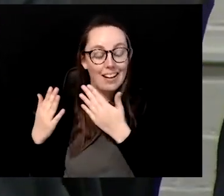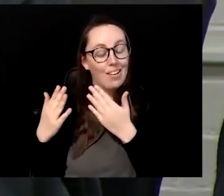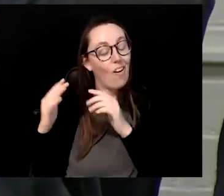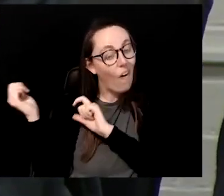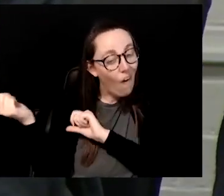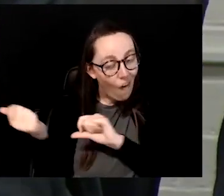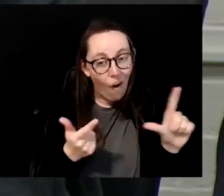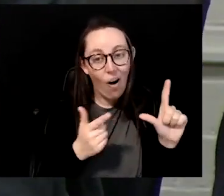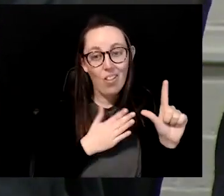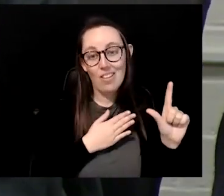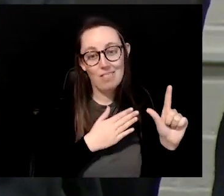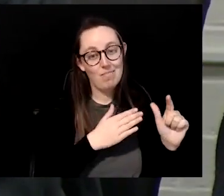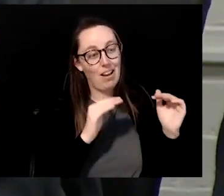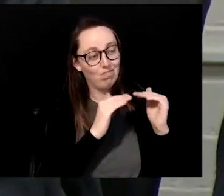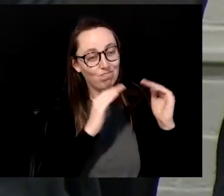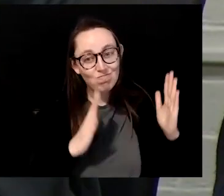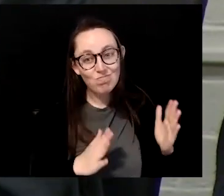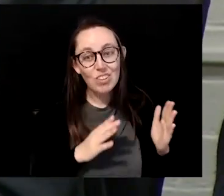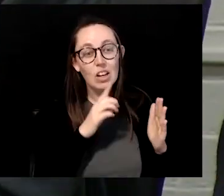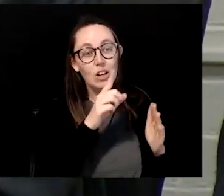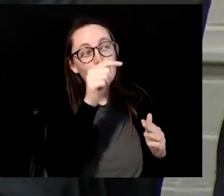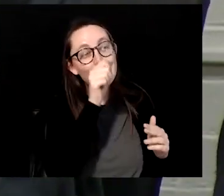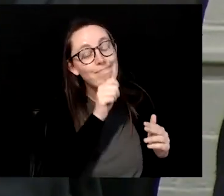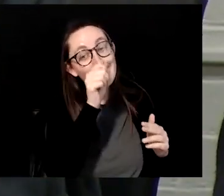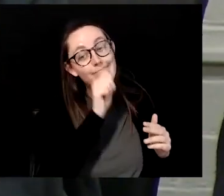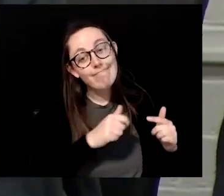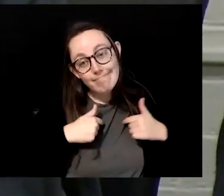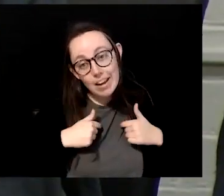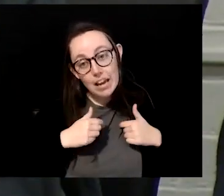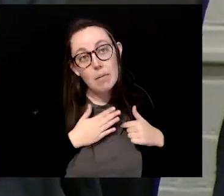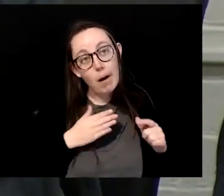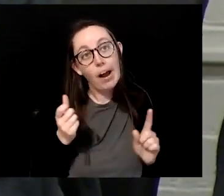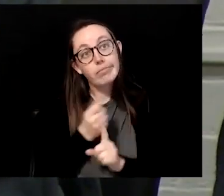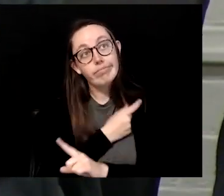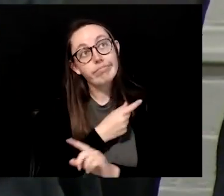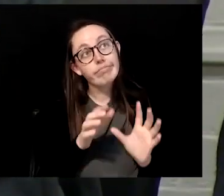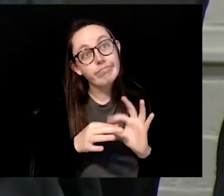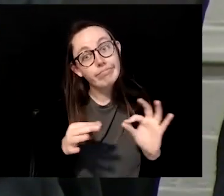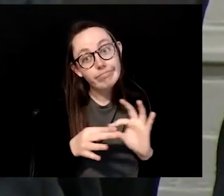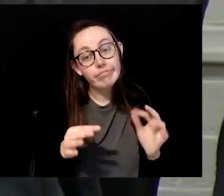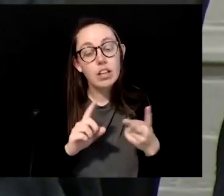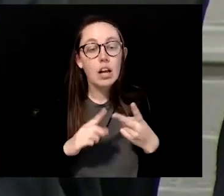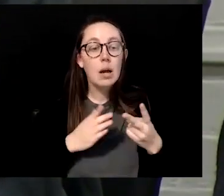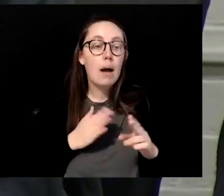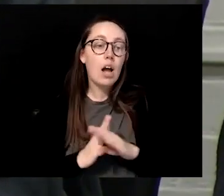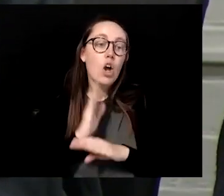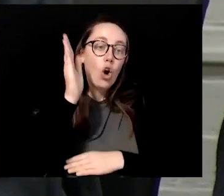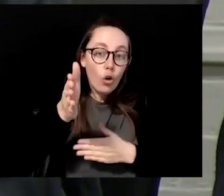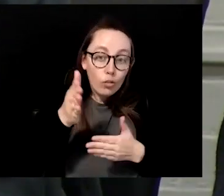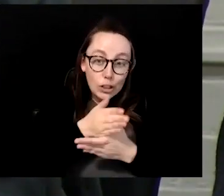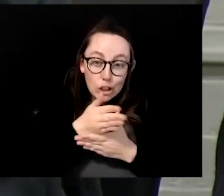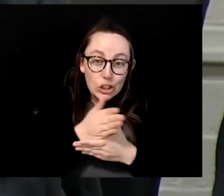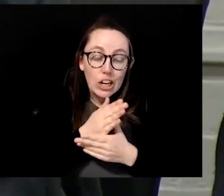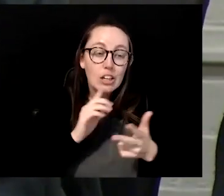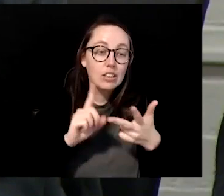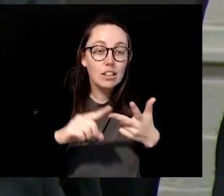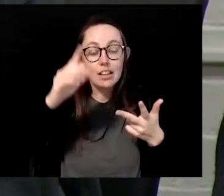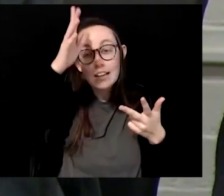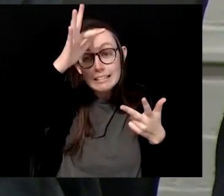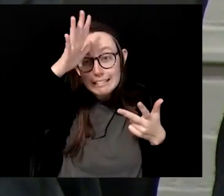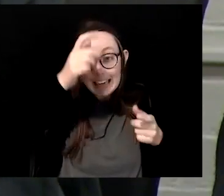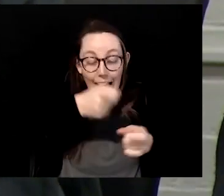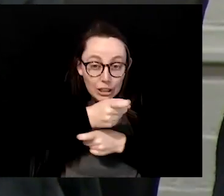my occasional personal overshares the dad jokes the periodic finger wagging when you were so wrong